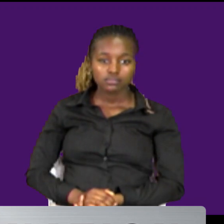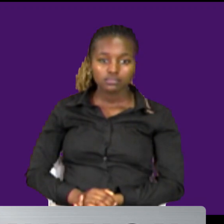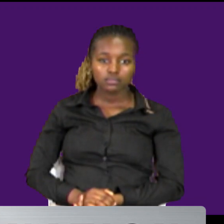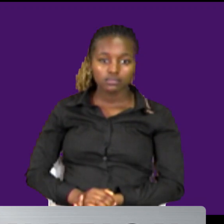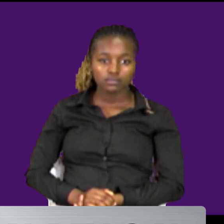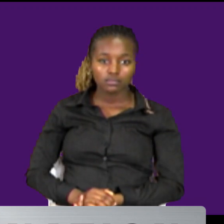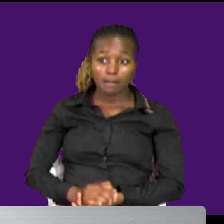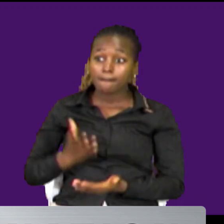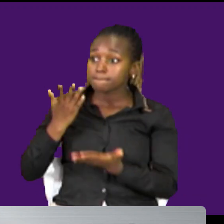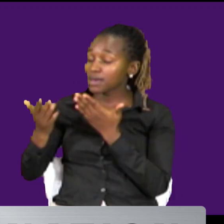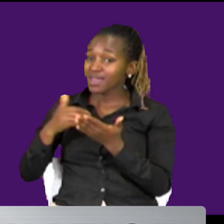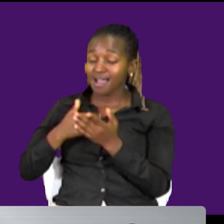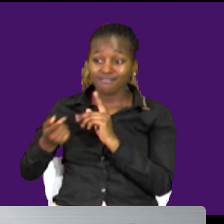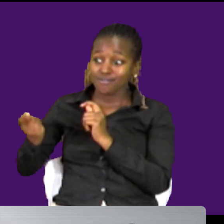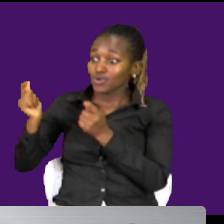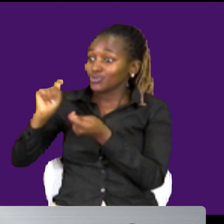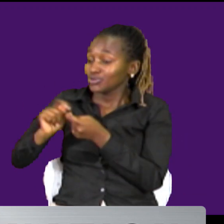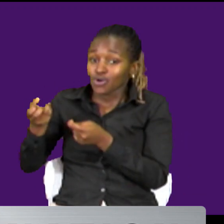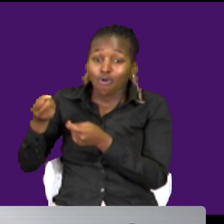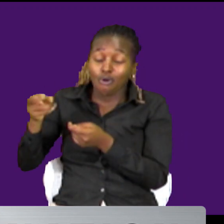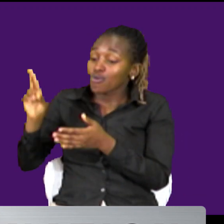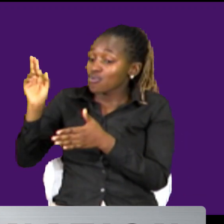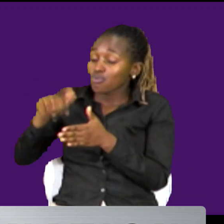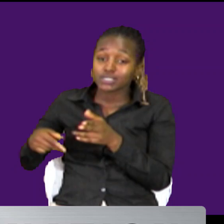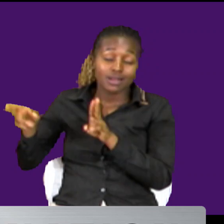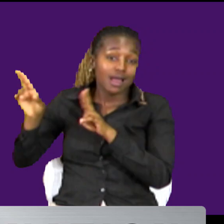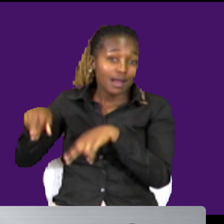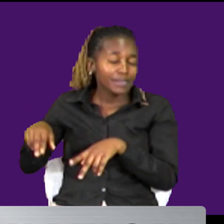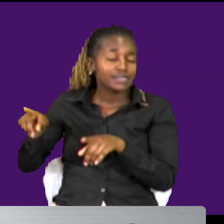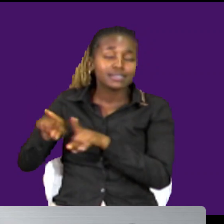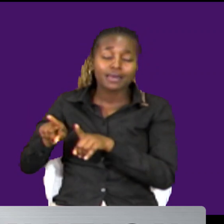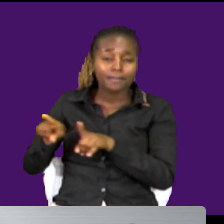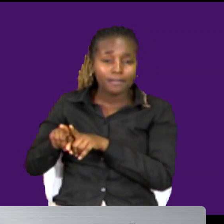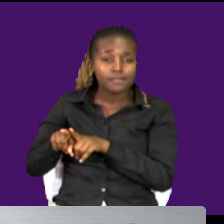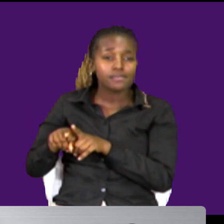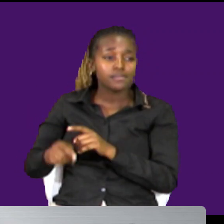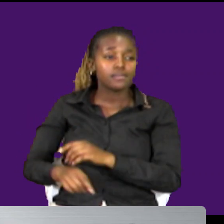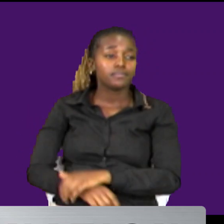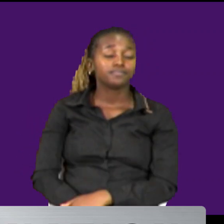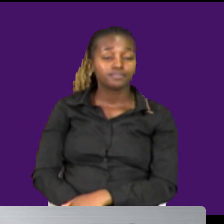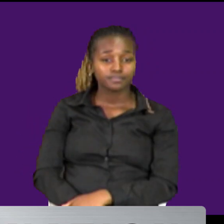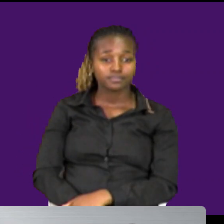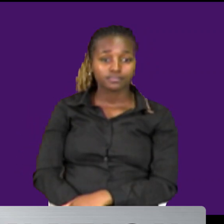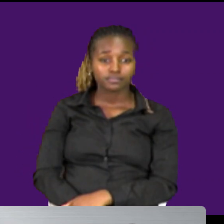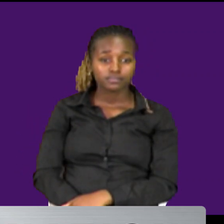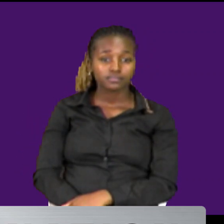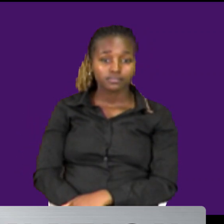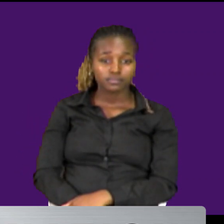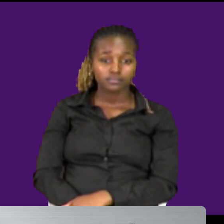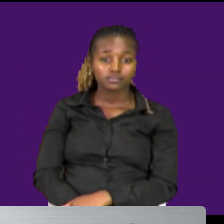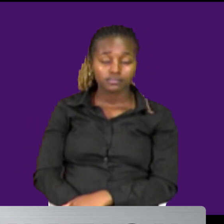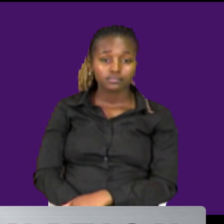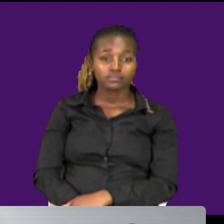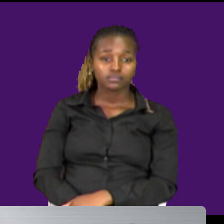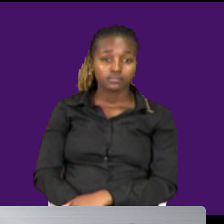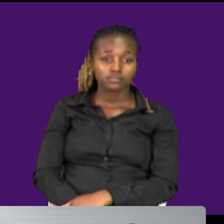a revolution? And having said that, the status report that was launched